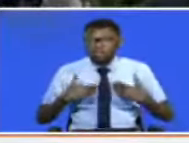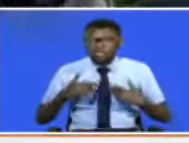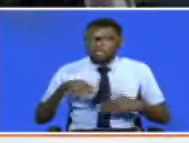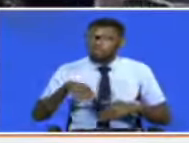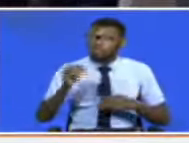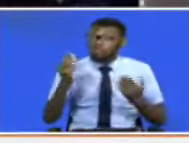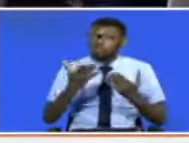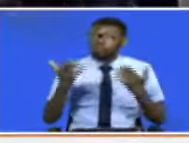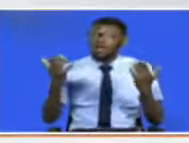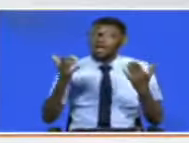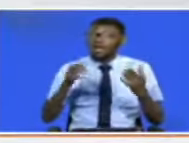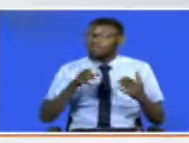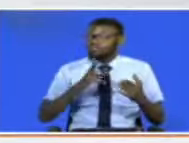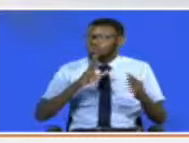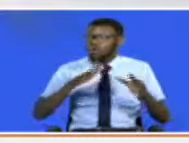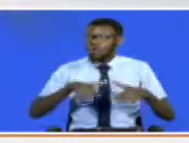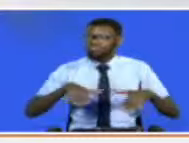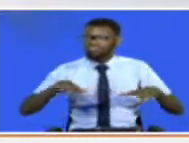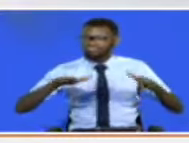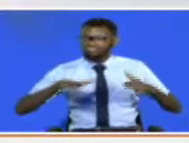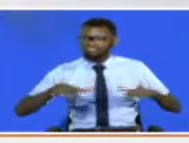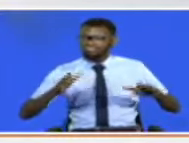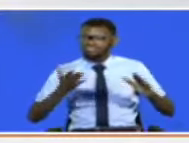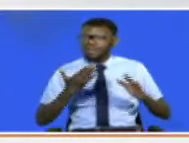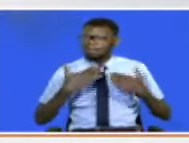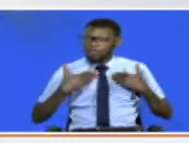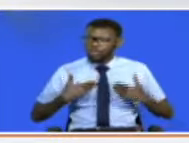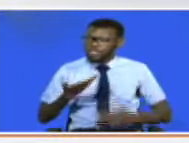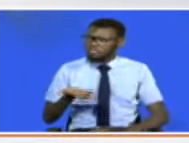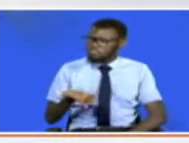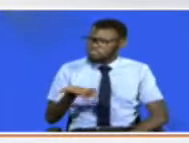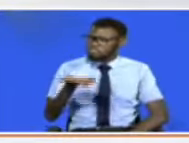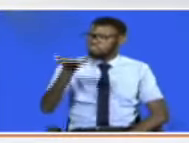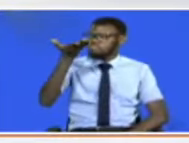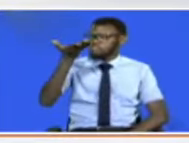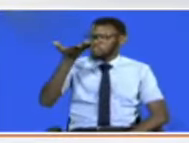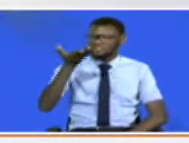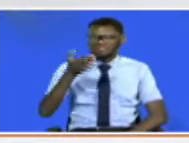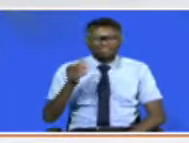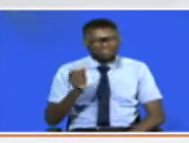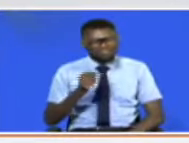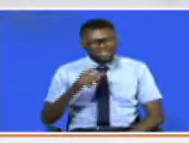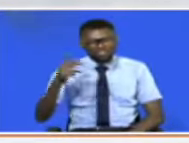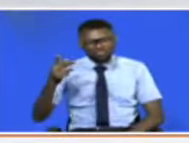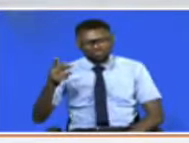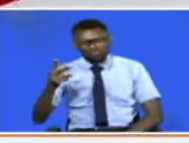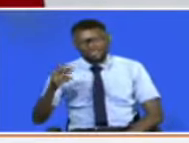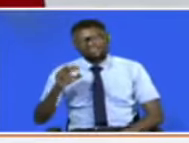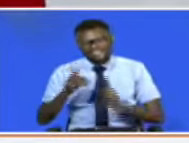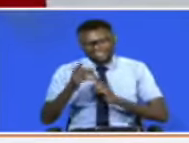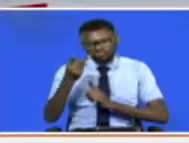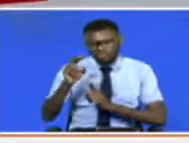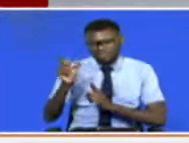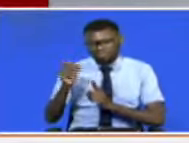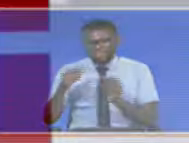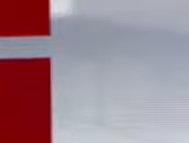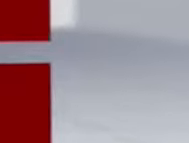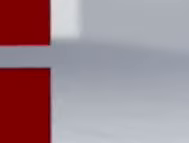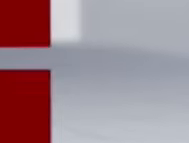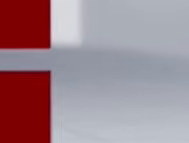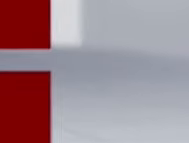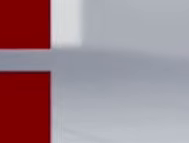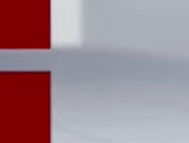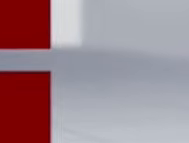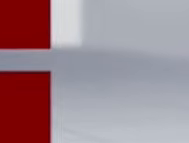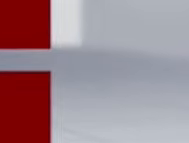Lake Yahud in Wajir East sub-county on October 20, 2024. According to DCI, in